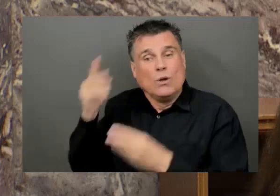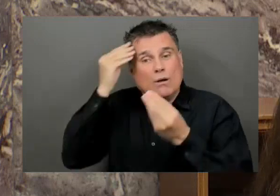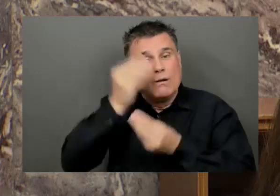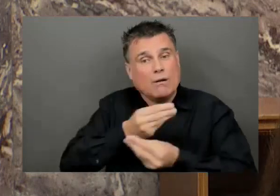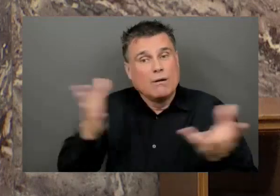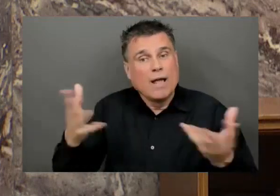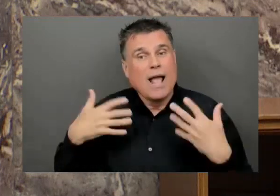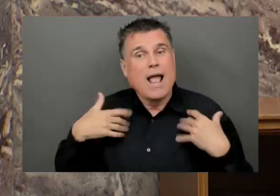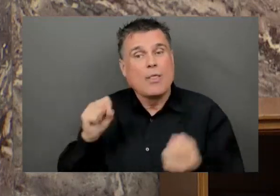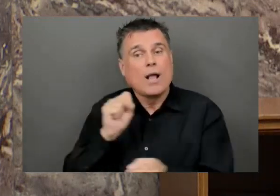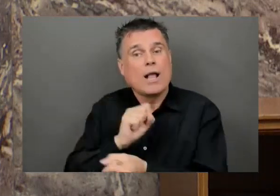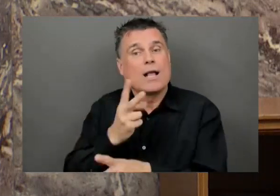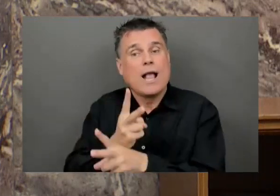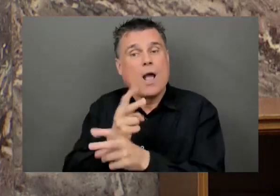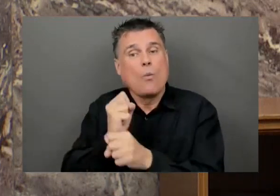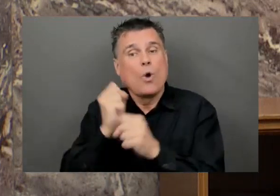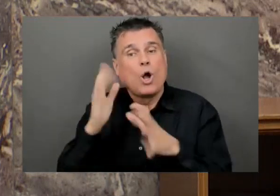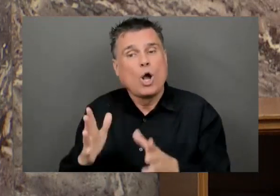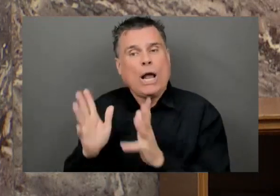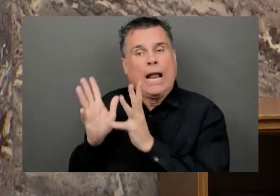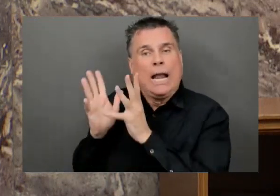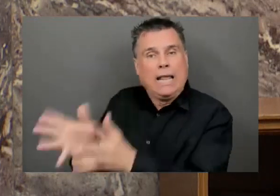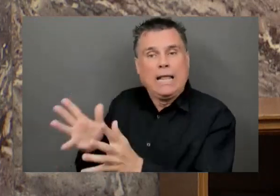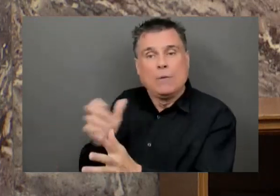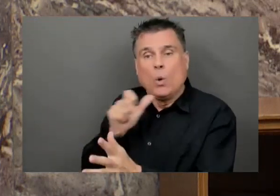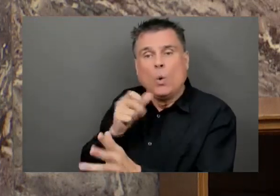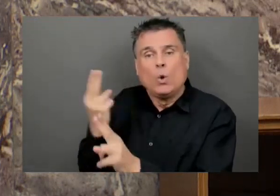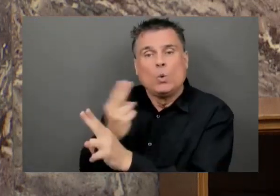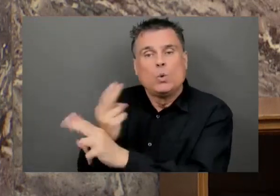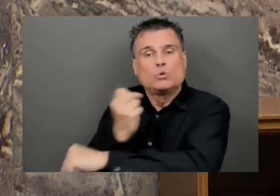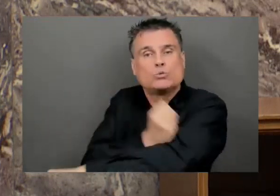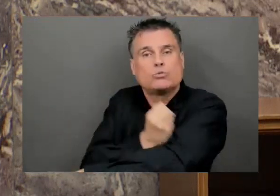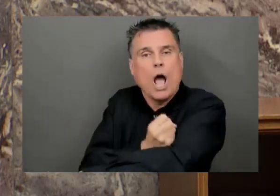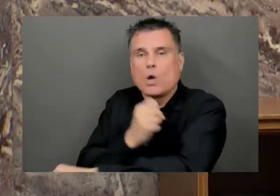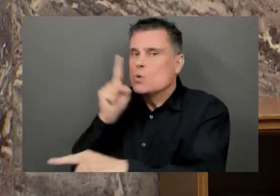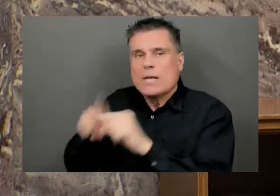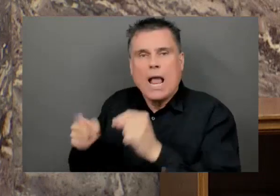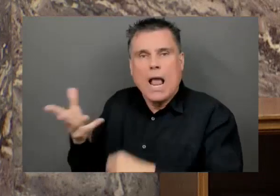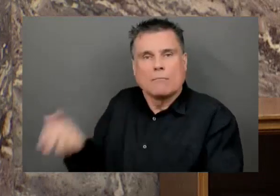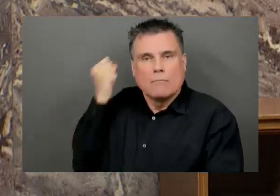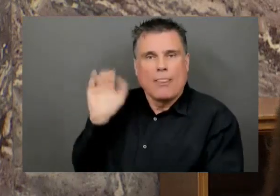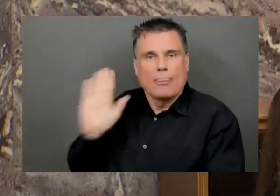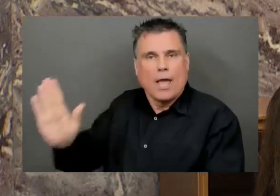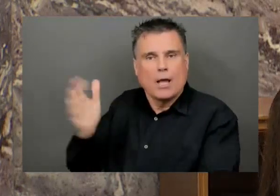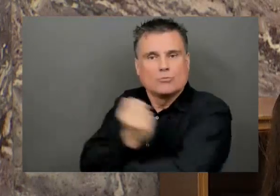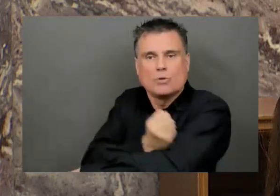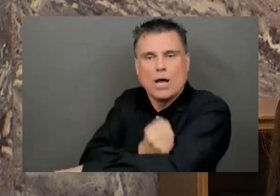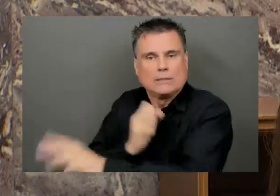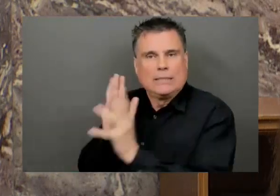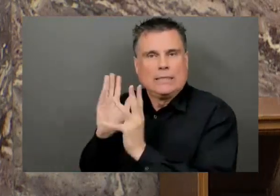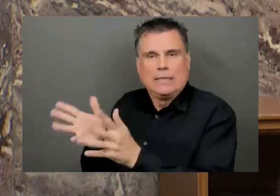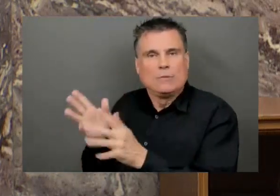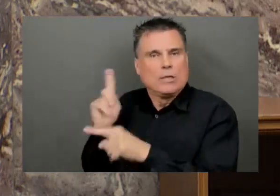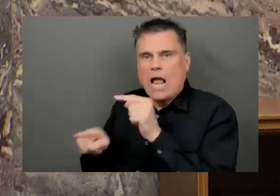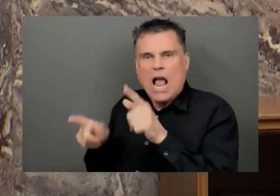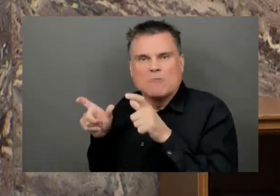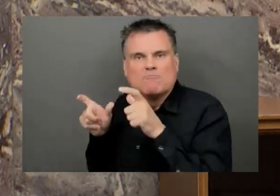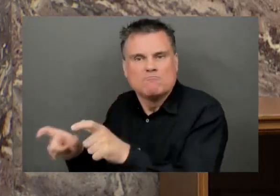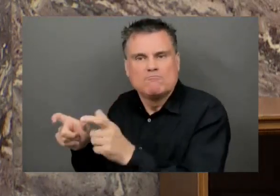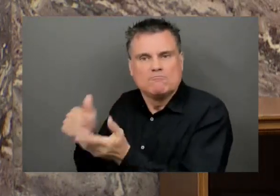can't stop people from using illicit drugs in their rooms. Members. The government. Members,